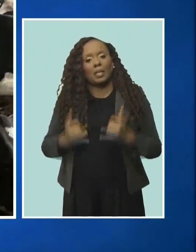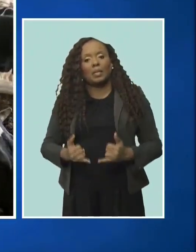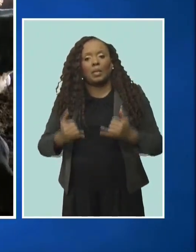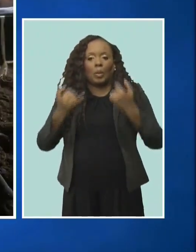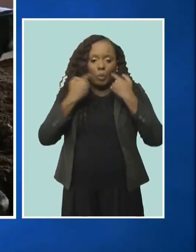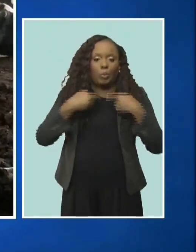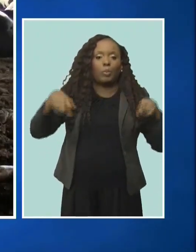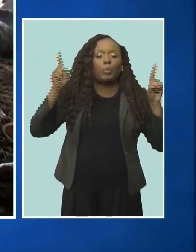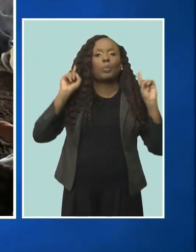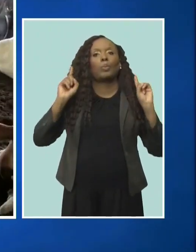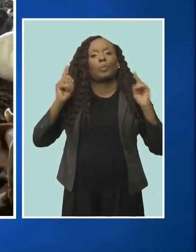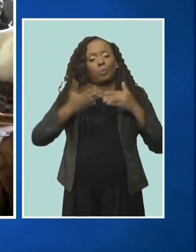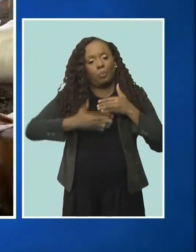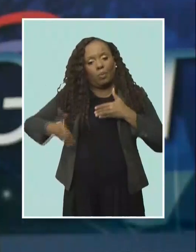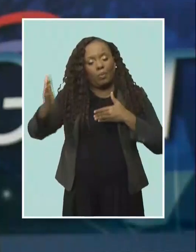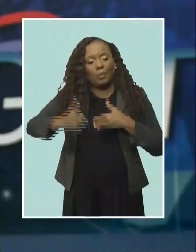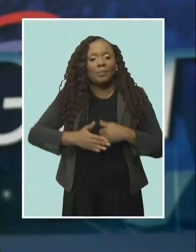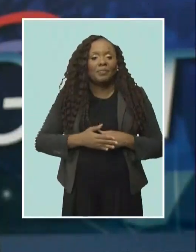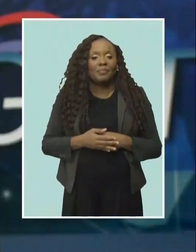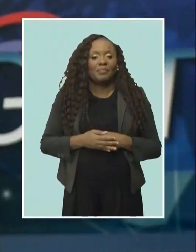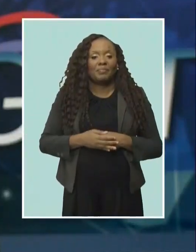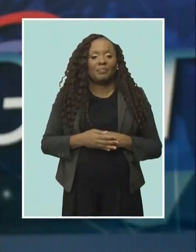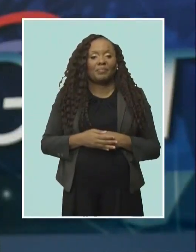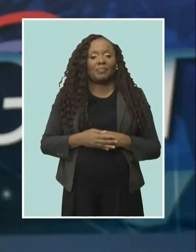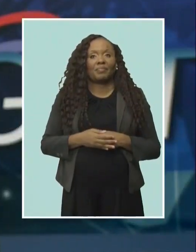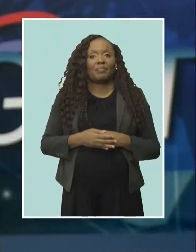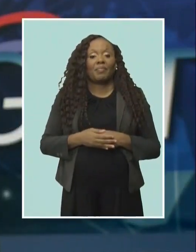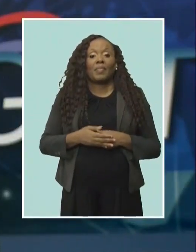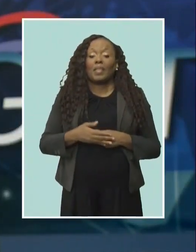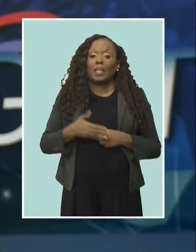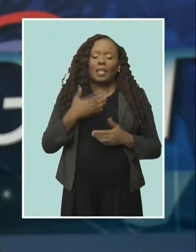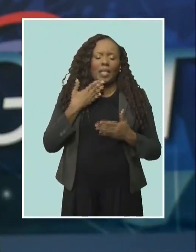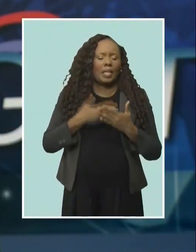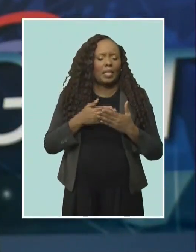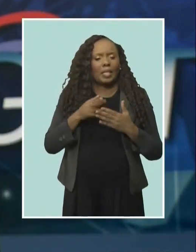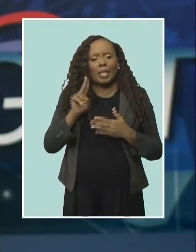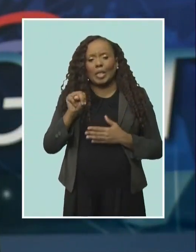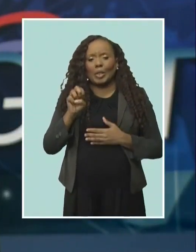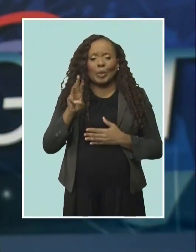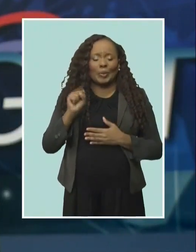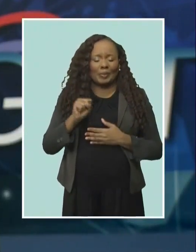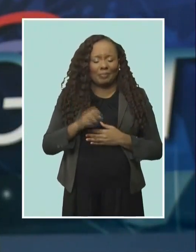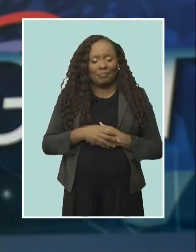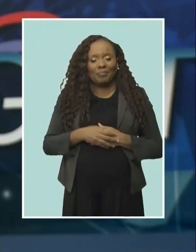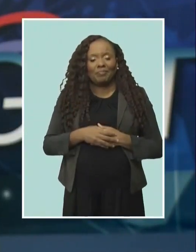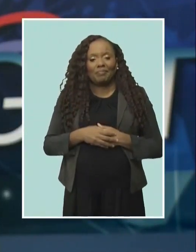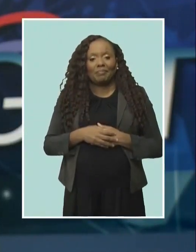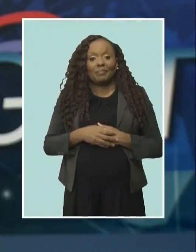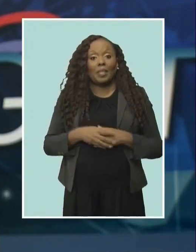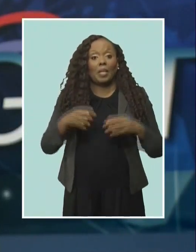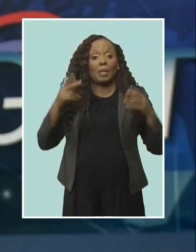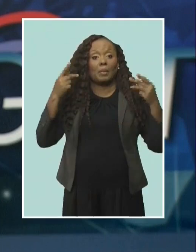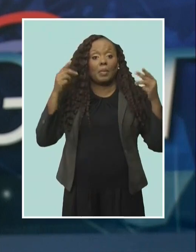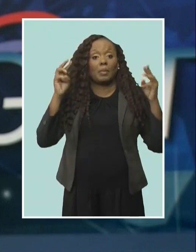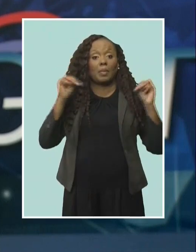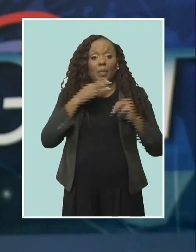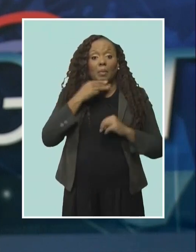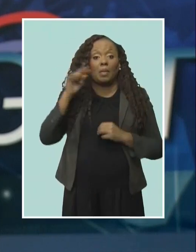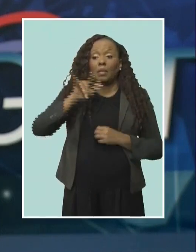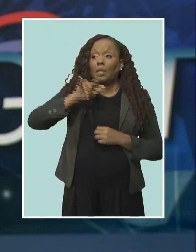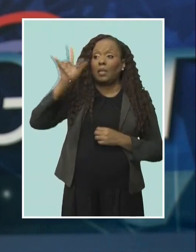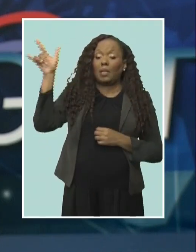Henry, CBC News. That's good news. Thanks, Anesta. Prime Minister Mia Amor-Motley is on a state visit